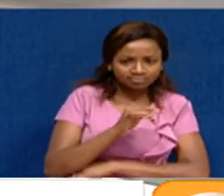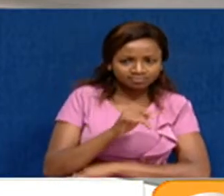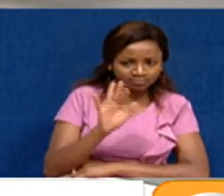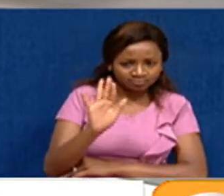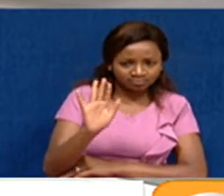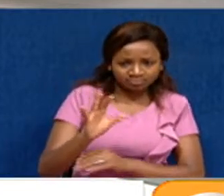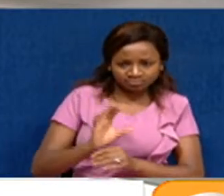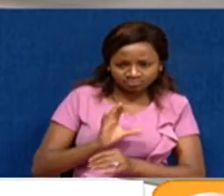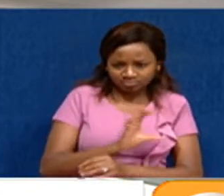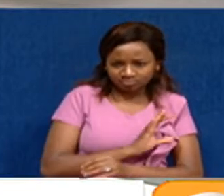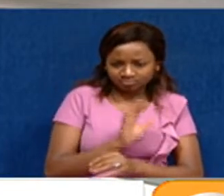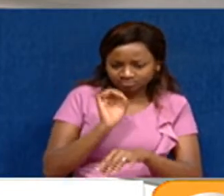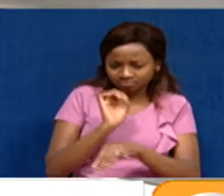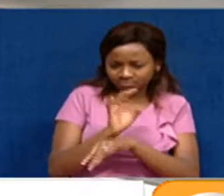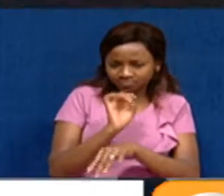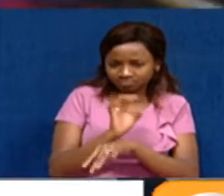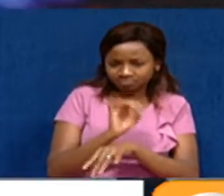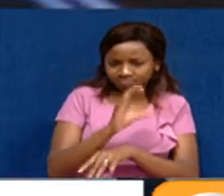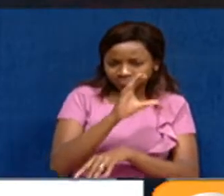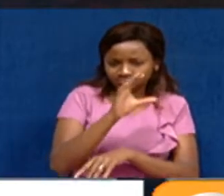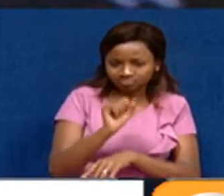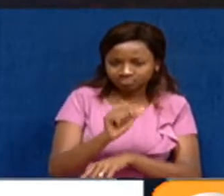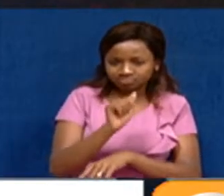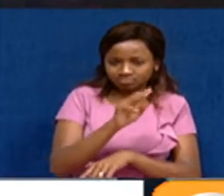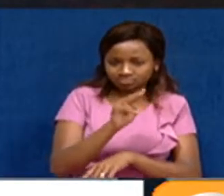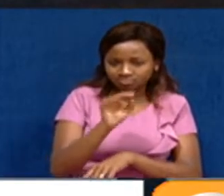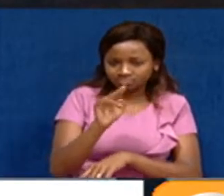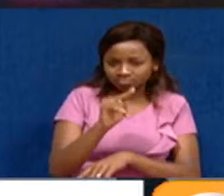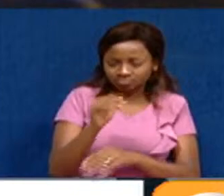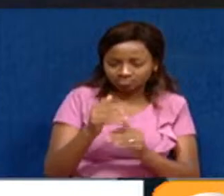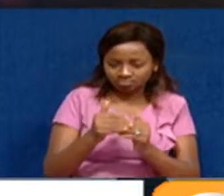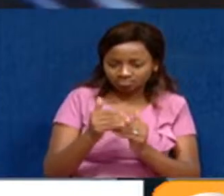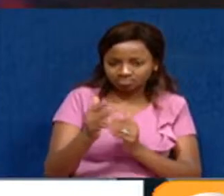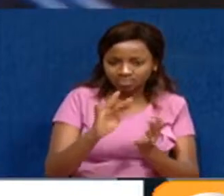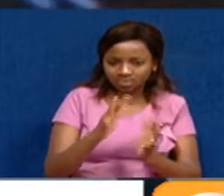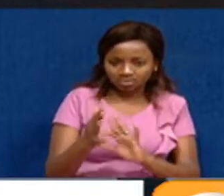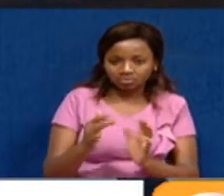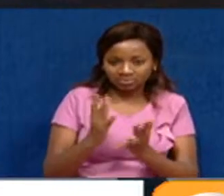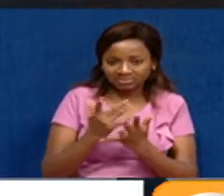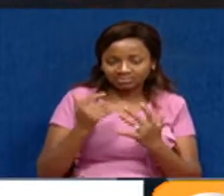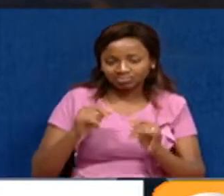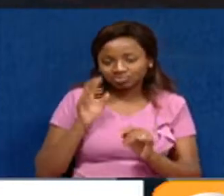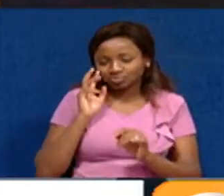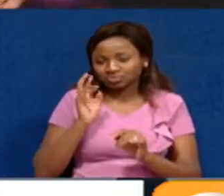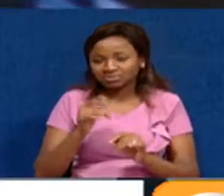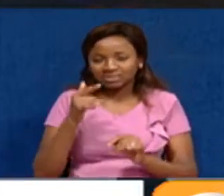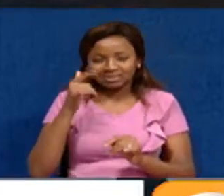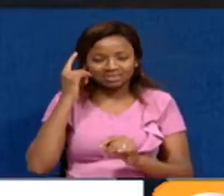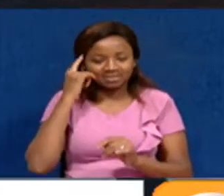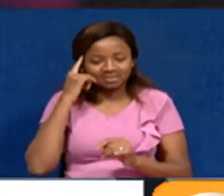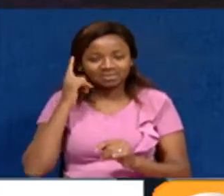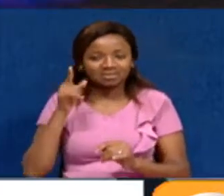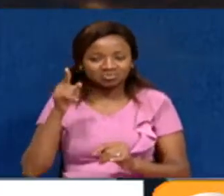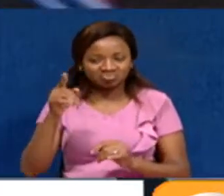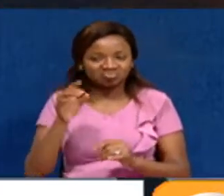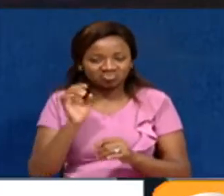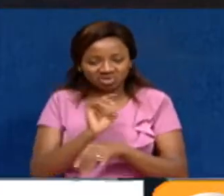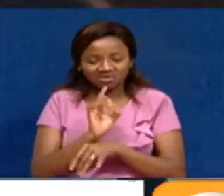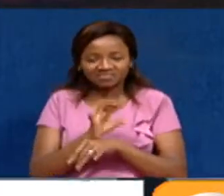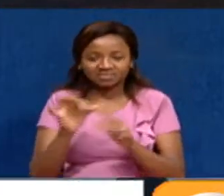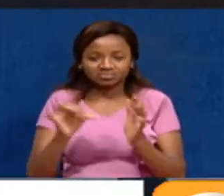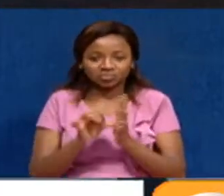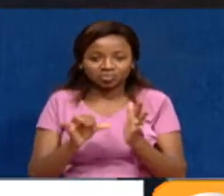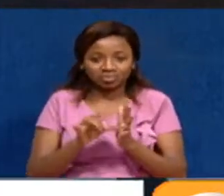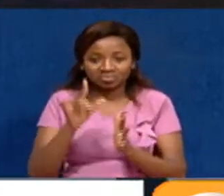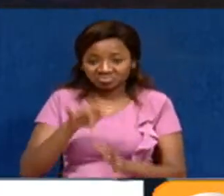the CS on the way forward. Some would say that advice has led us to where we are now. Any regrets? And Ali, feel free to come in on this one.